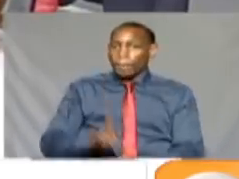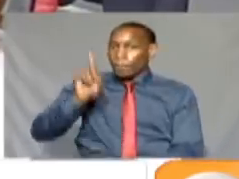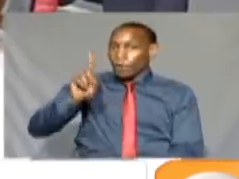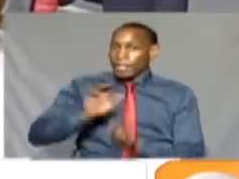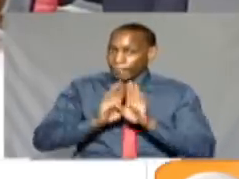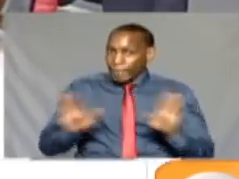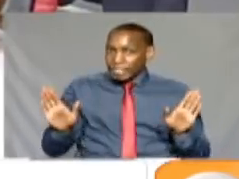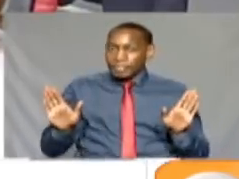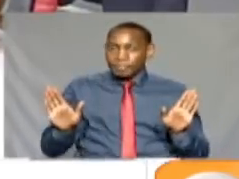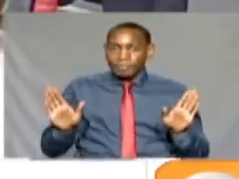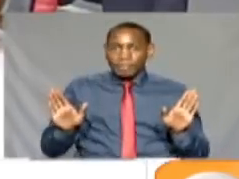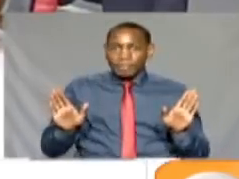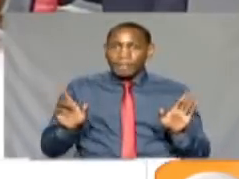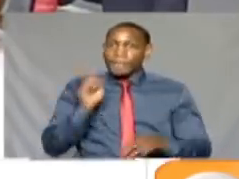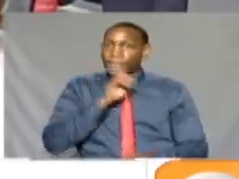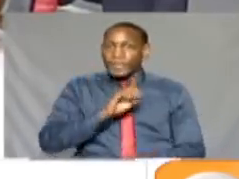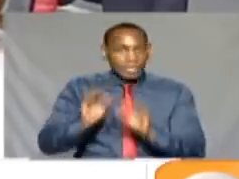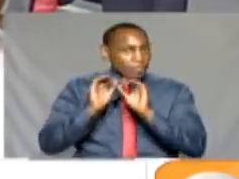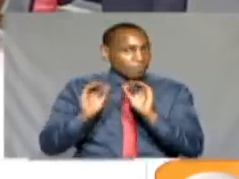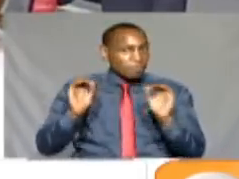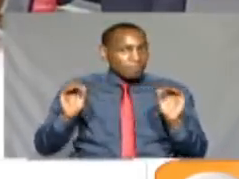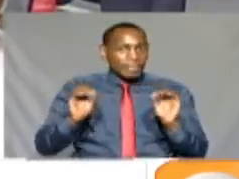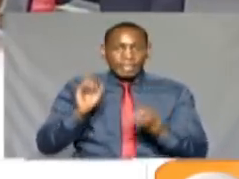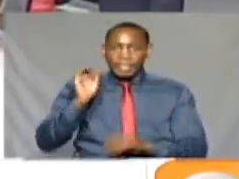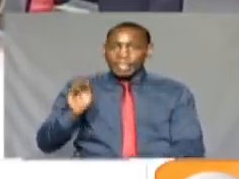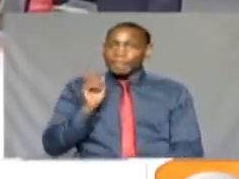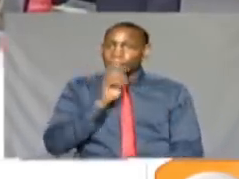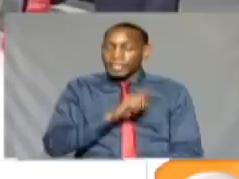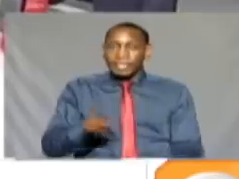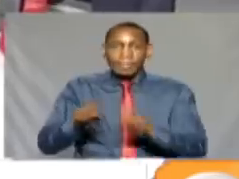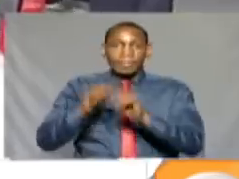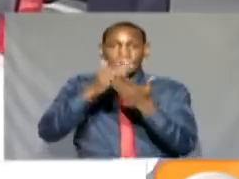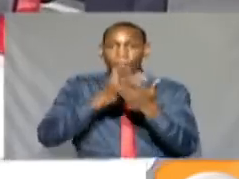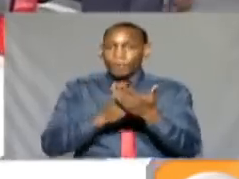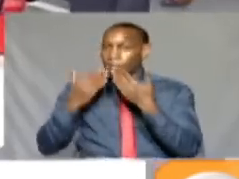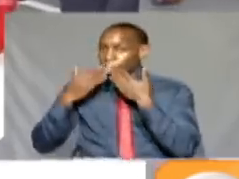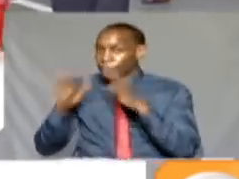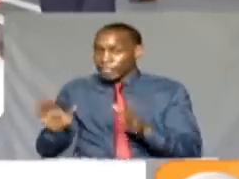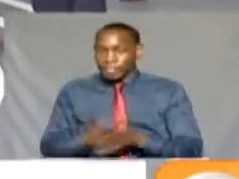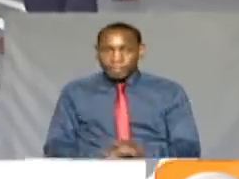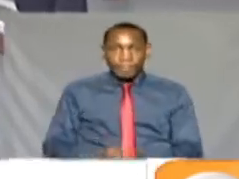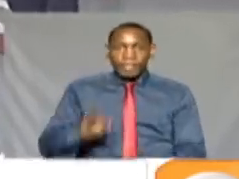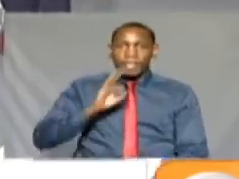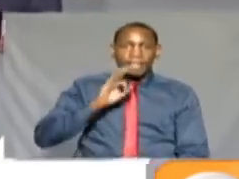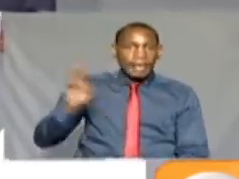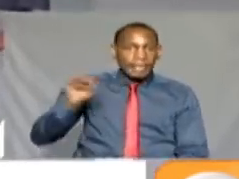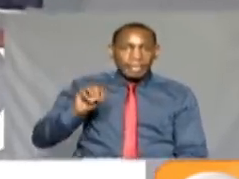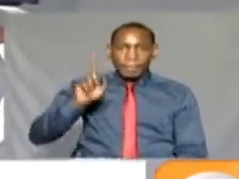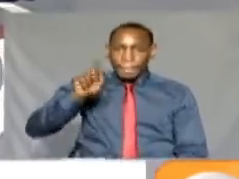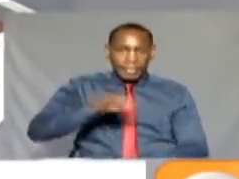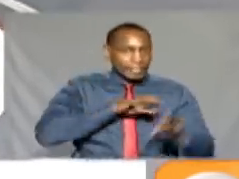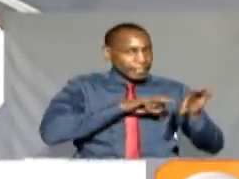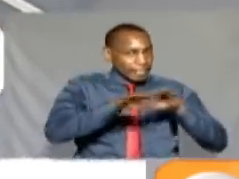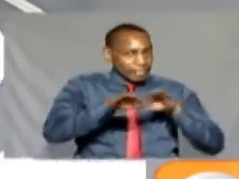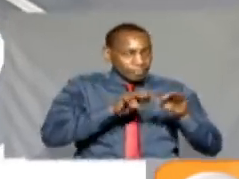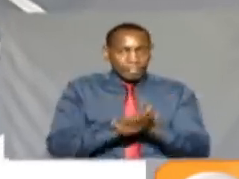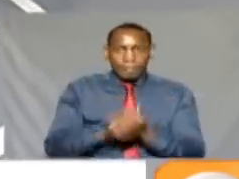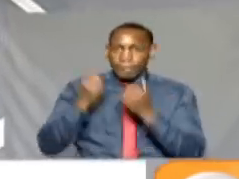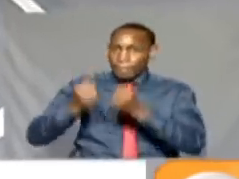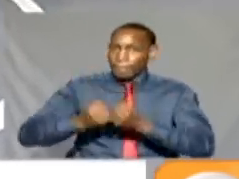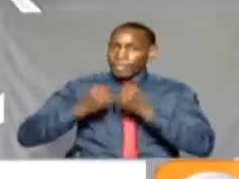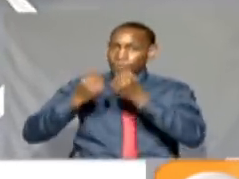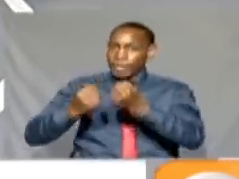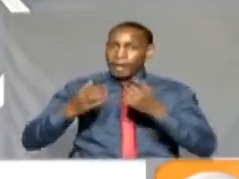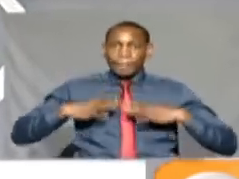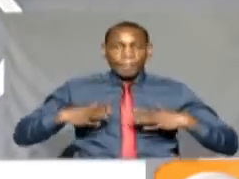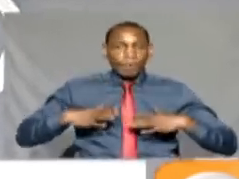sure. So if I kuisha, ikisha show inaisha. Nyambane, that 300 million has to be accounted for, man. Exactly, that's what we're saying. You